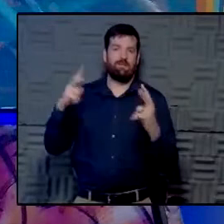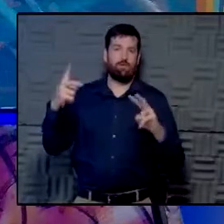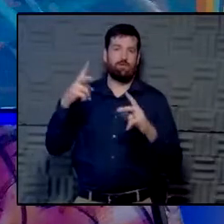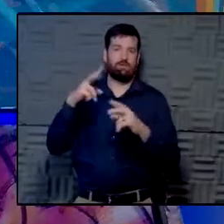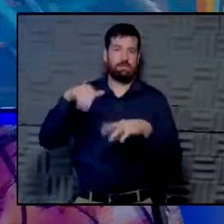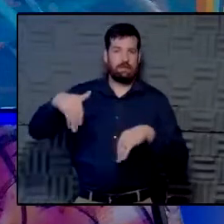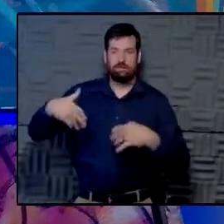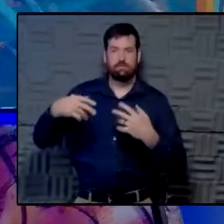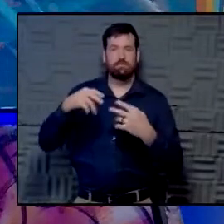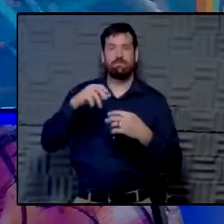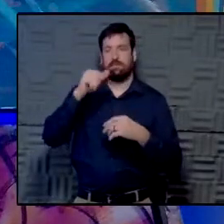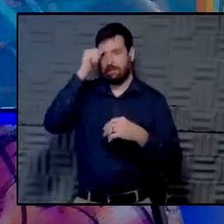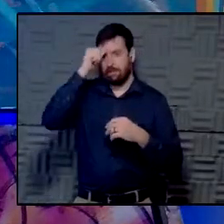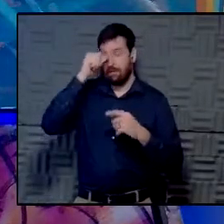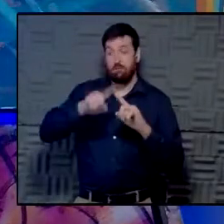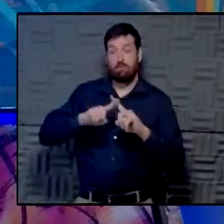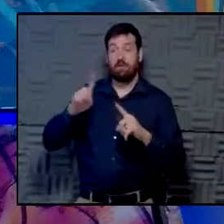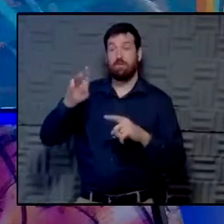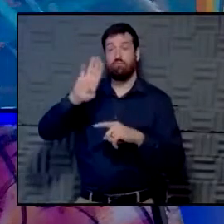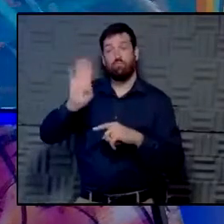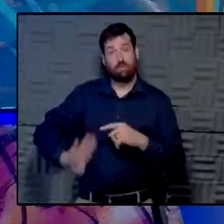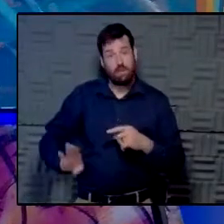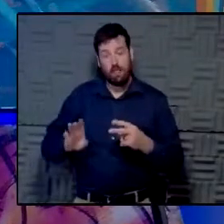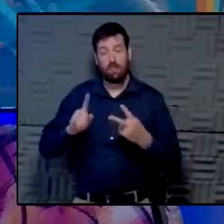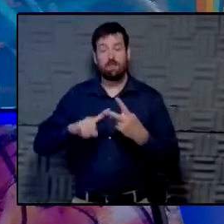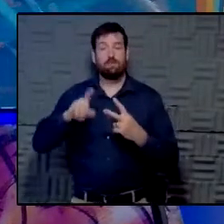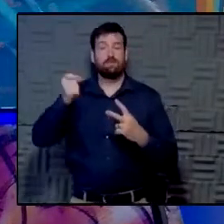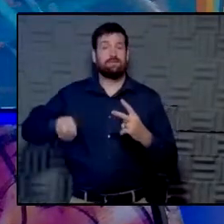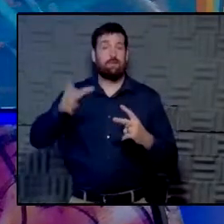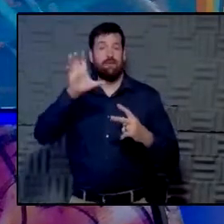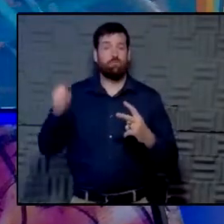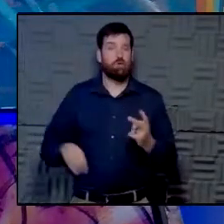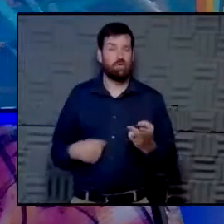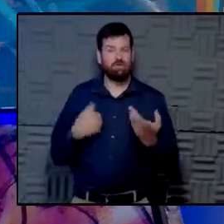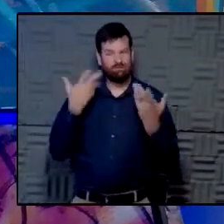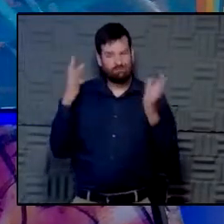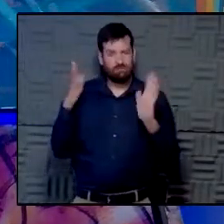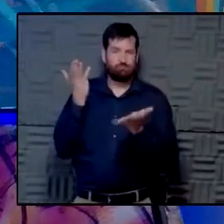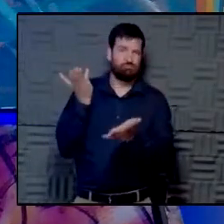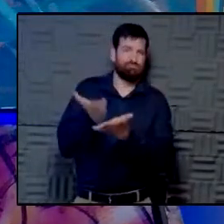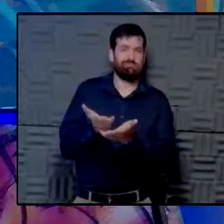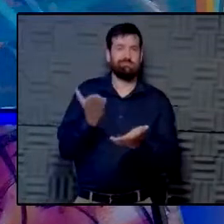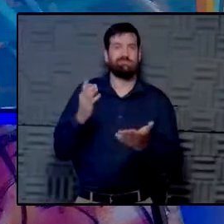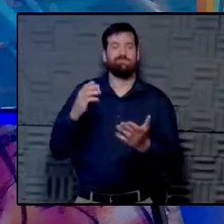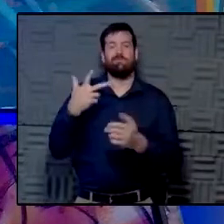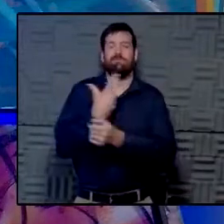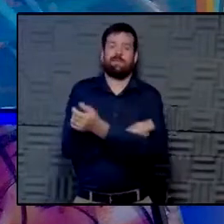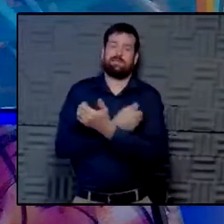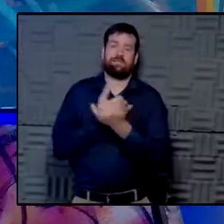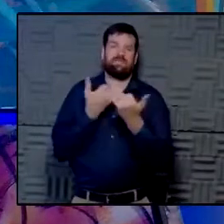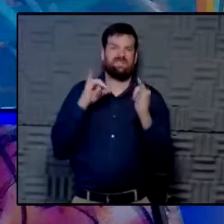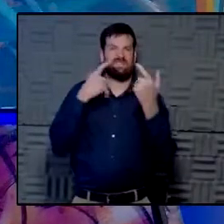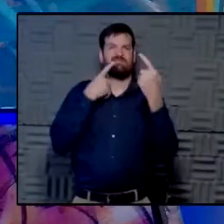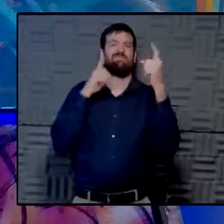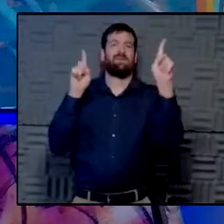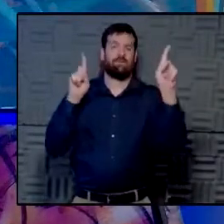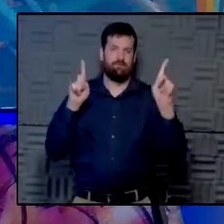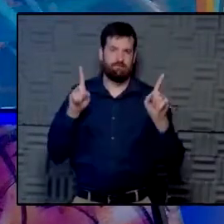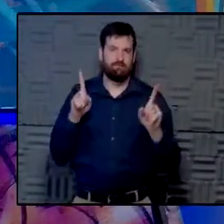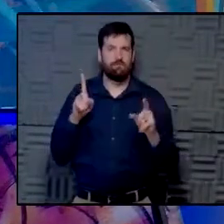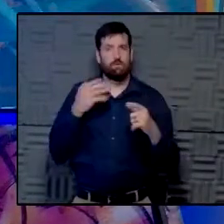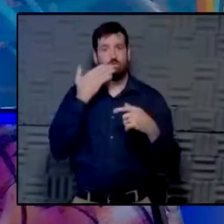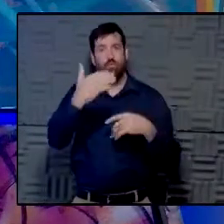but the more concerning ones, like from Brazil and South Africa, we show that the vaccination continues to have good efficacy,